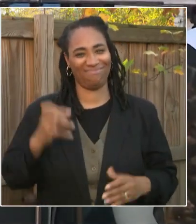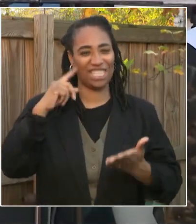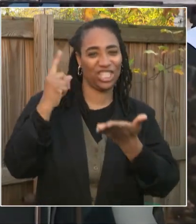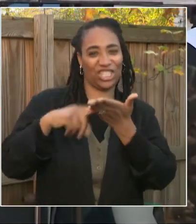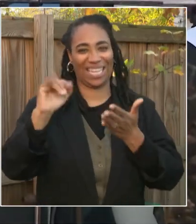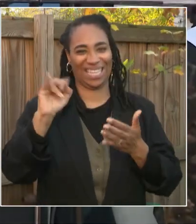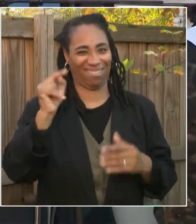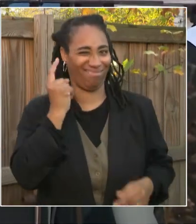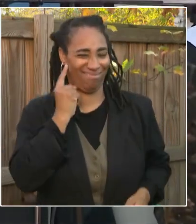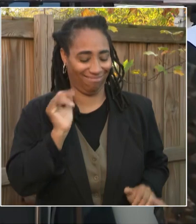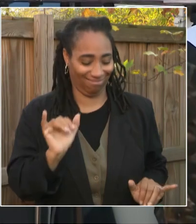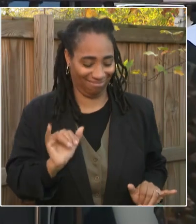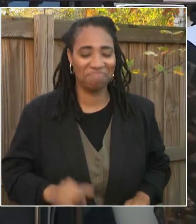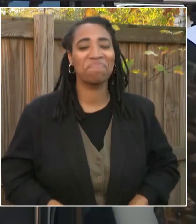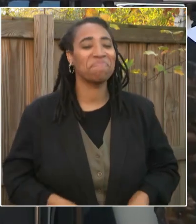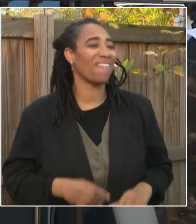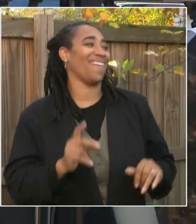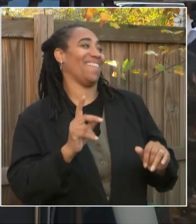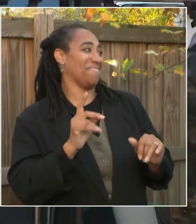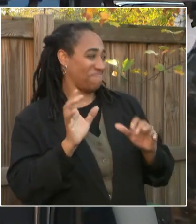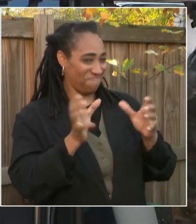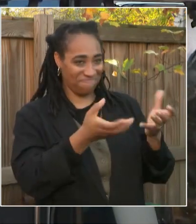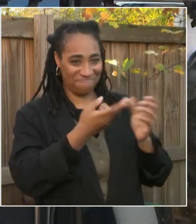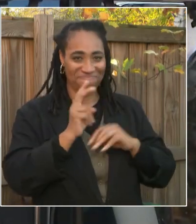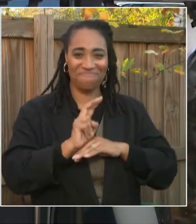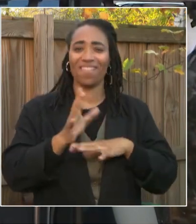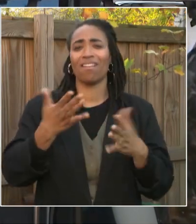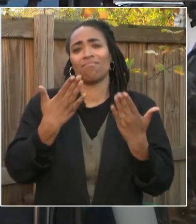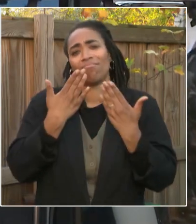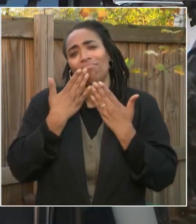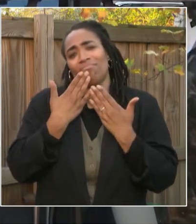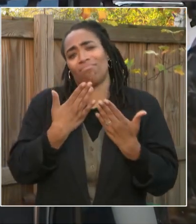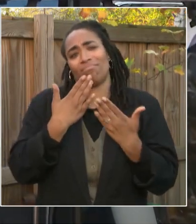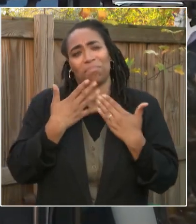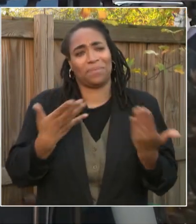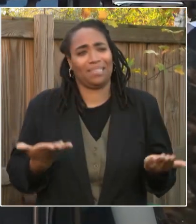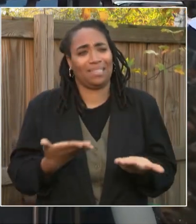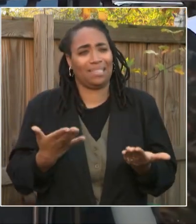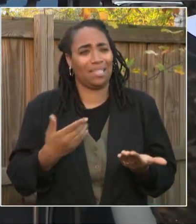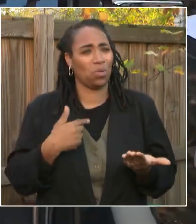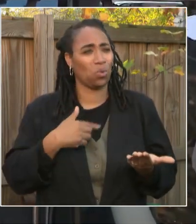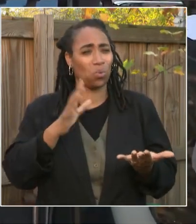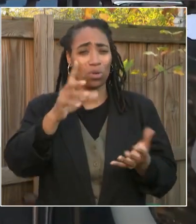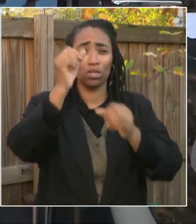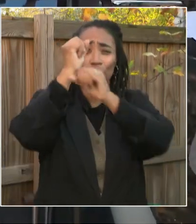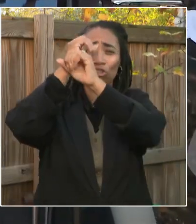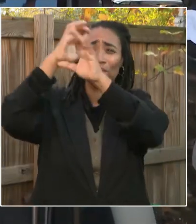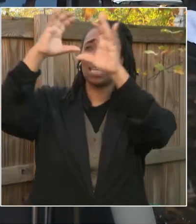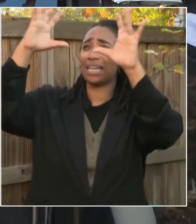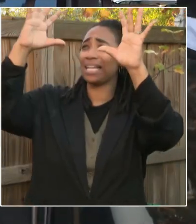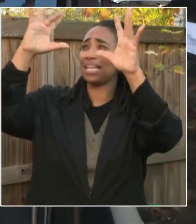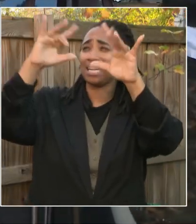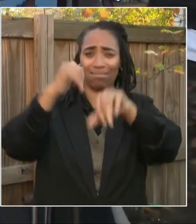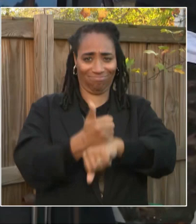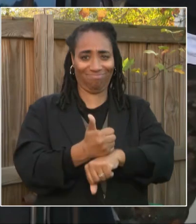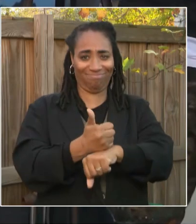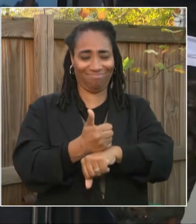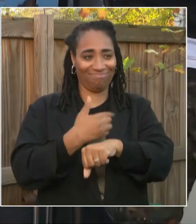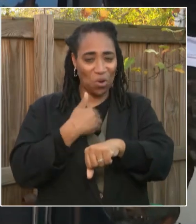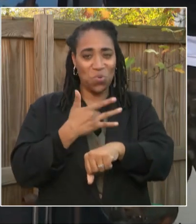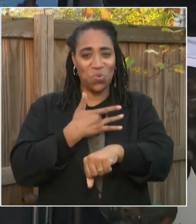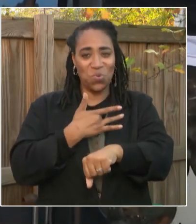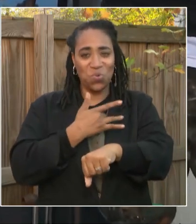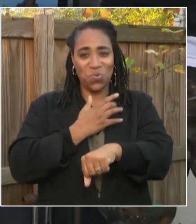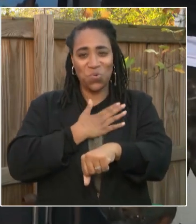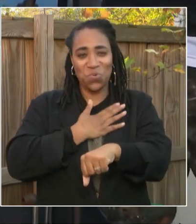on our journey. Standing here today is a dream come true, and it's one I never could achieve alone. I grew up